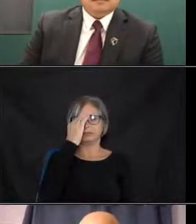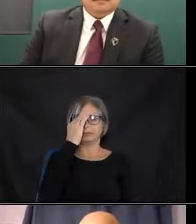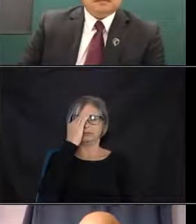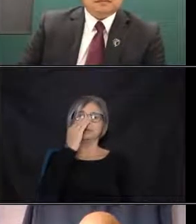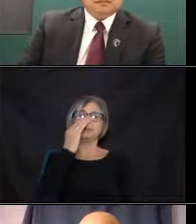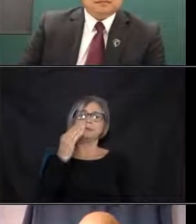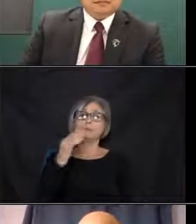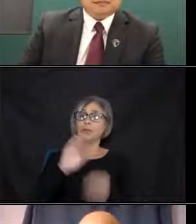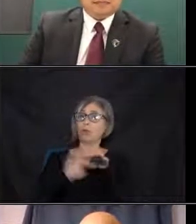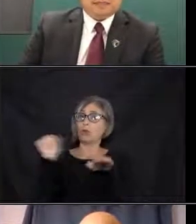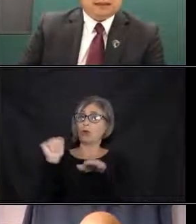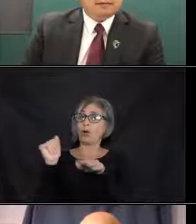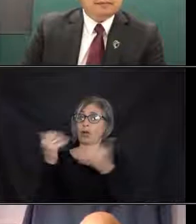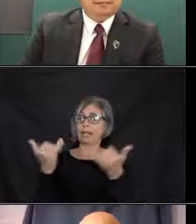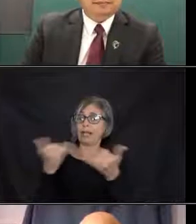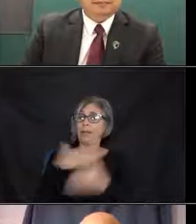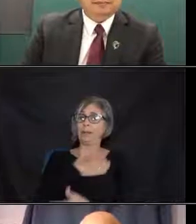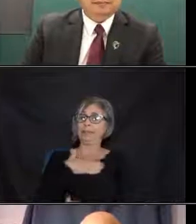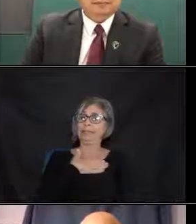May I have a roll call, please?